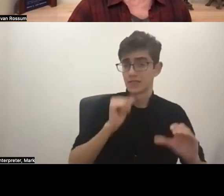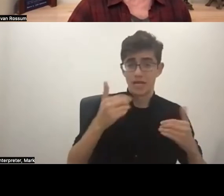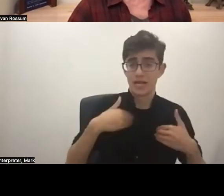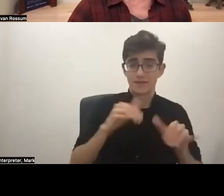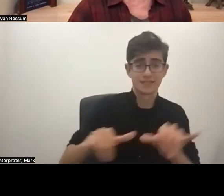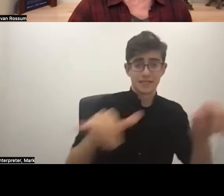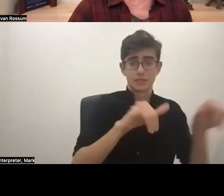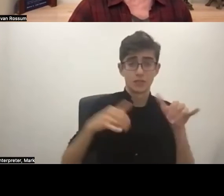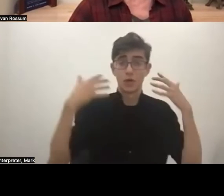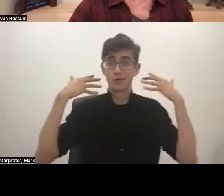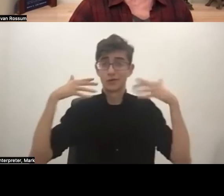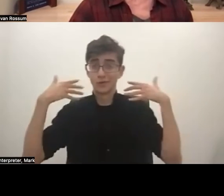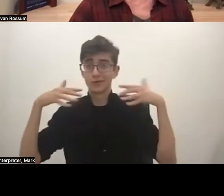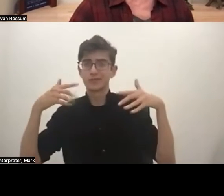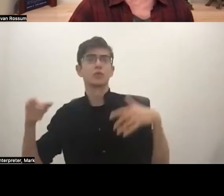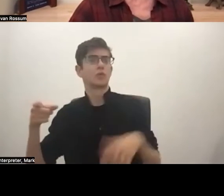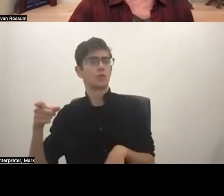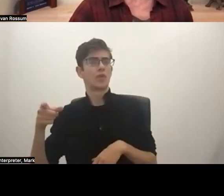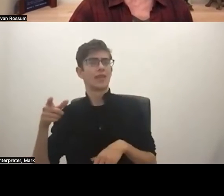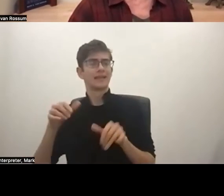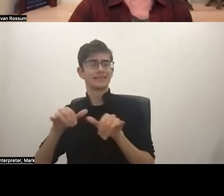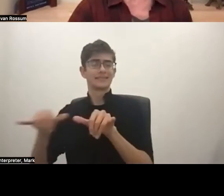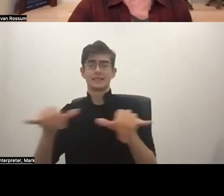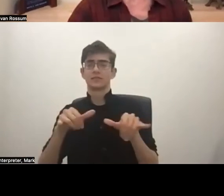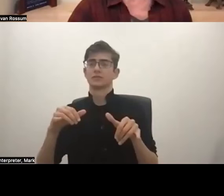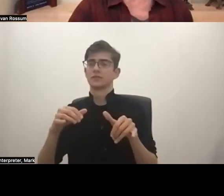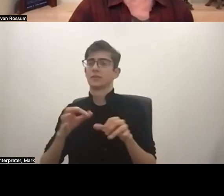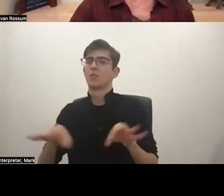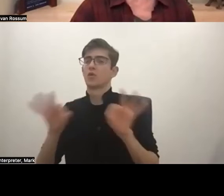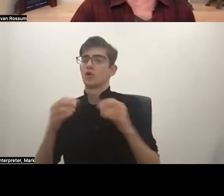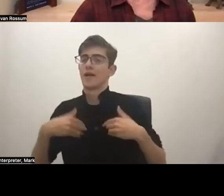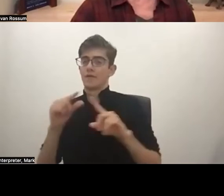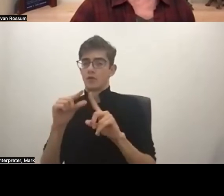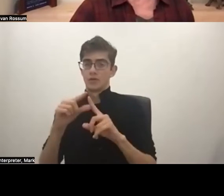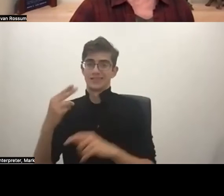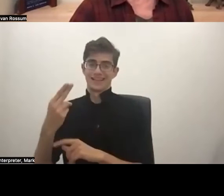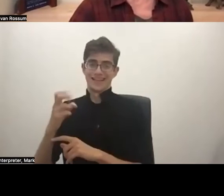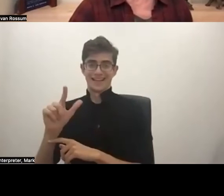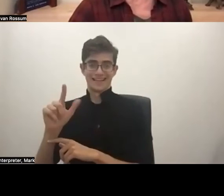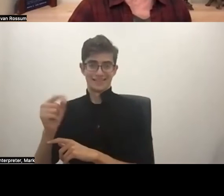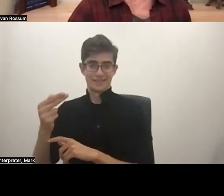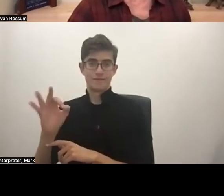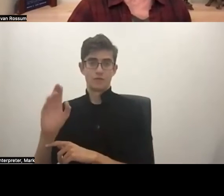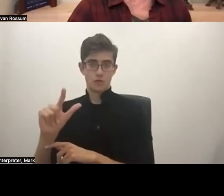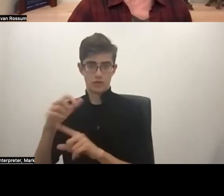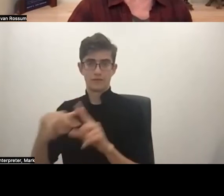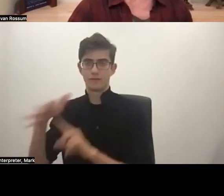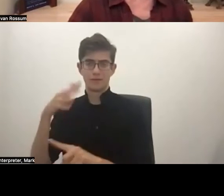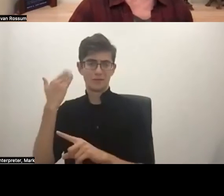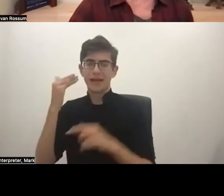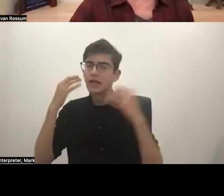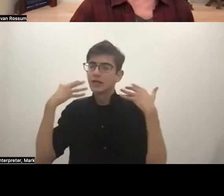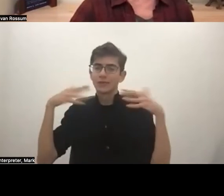for which a healthful environment standard is so important, because it's basically unregulated, sort of like